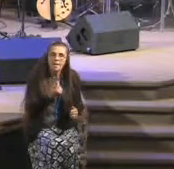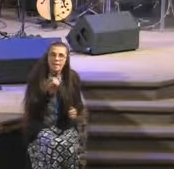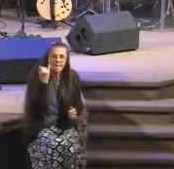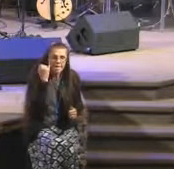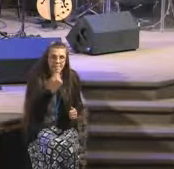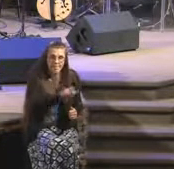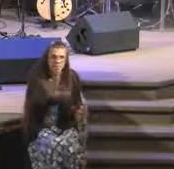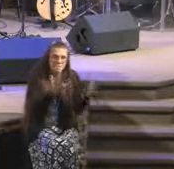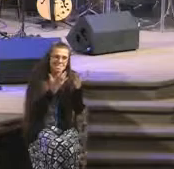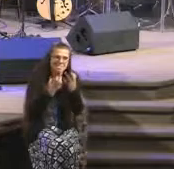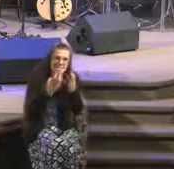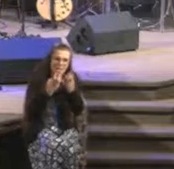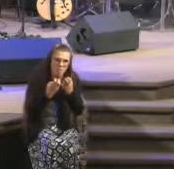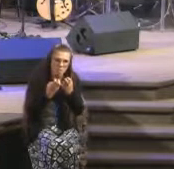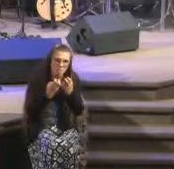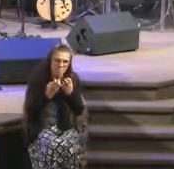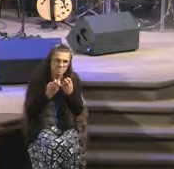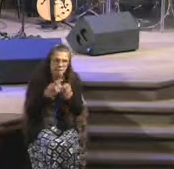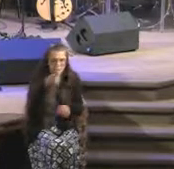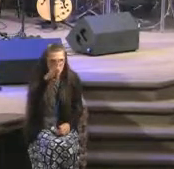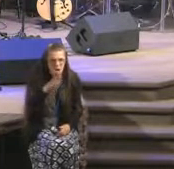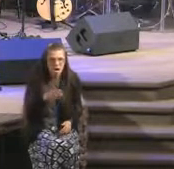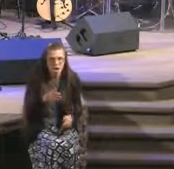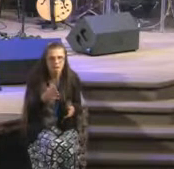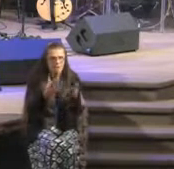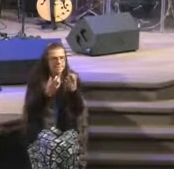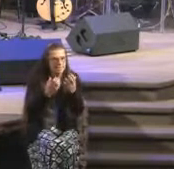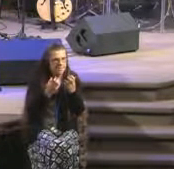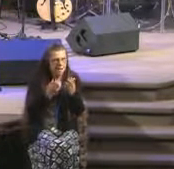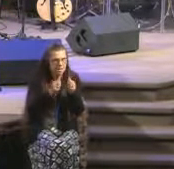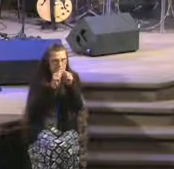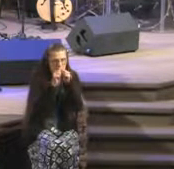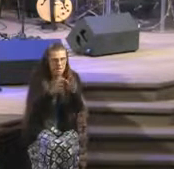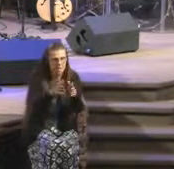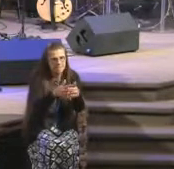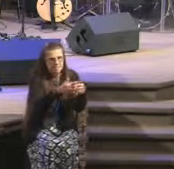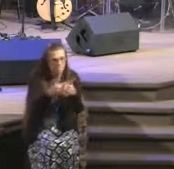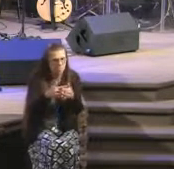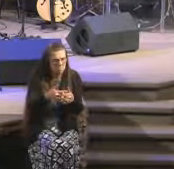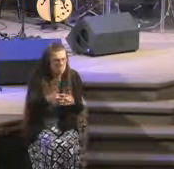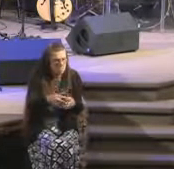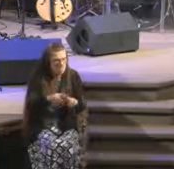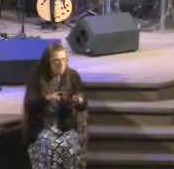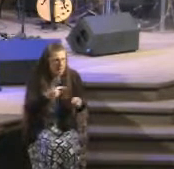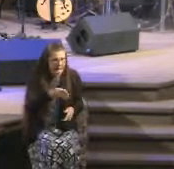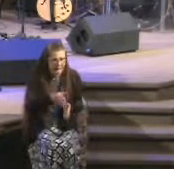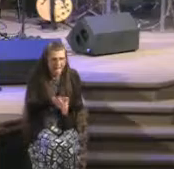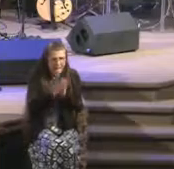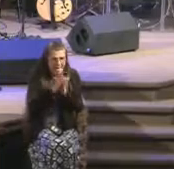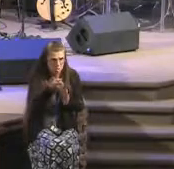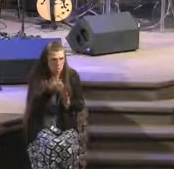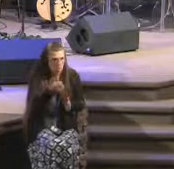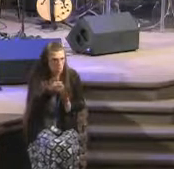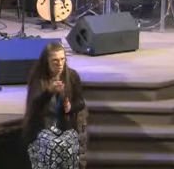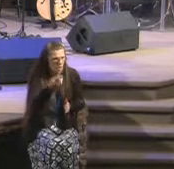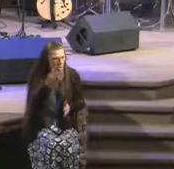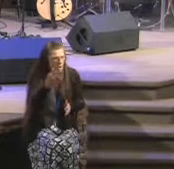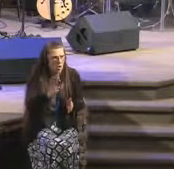it. And God desires to bless America, but I ask you, why should he? When